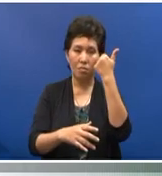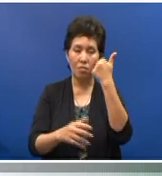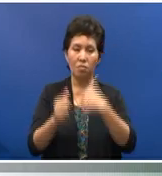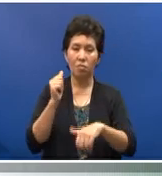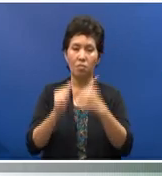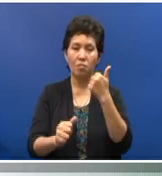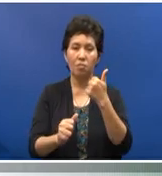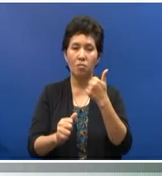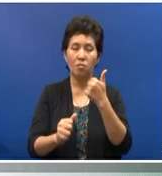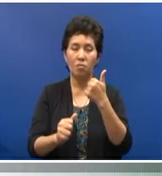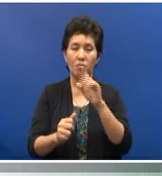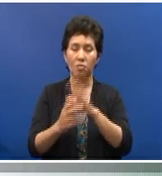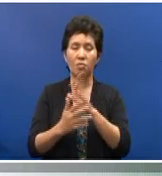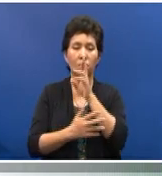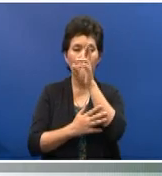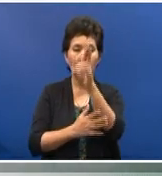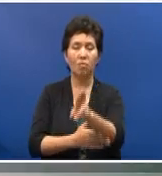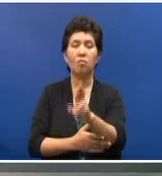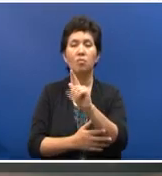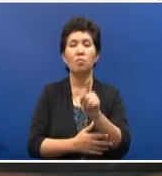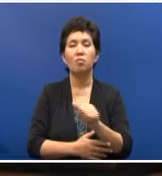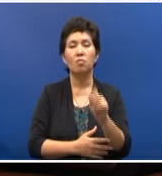which impede its realization.